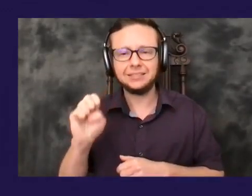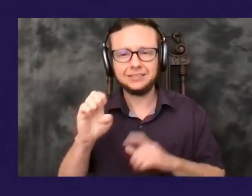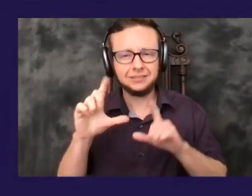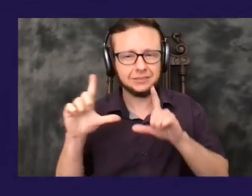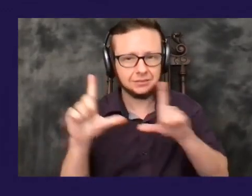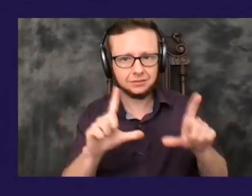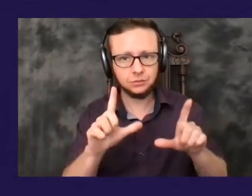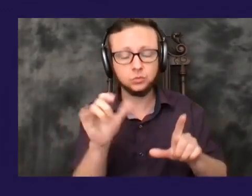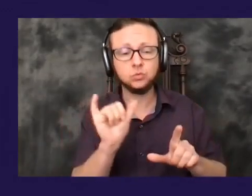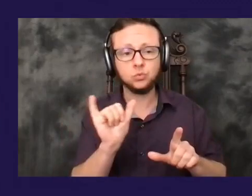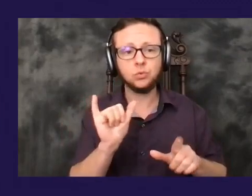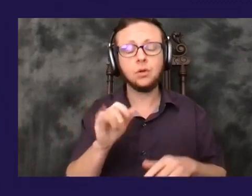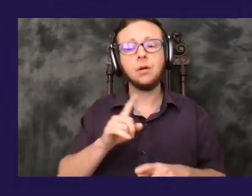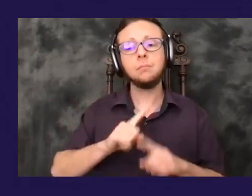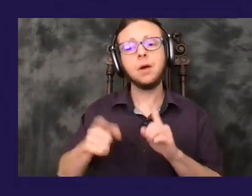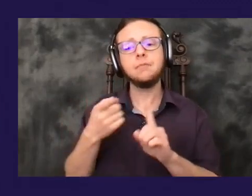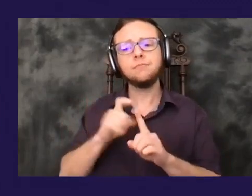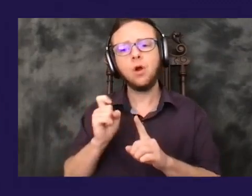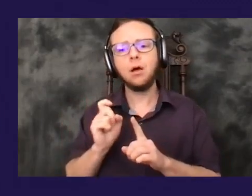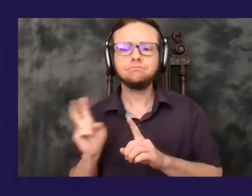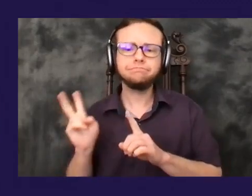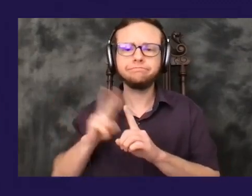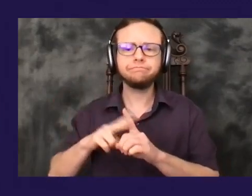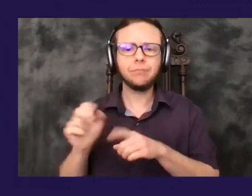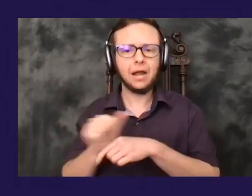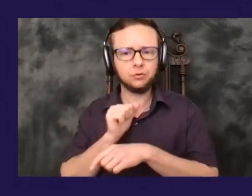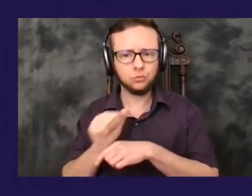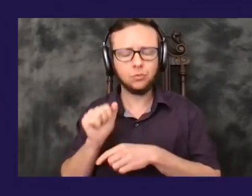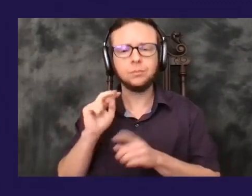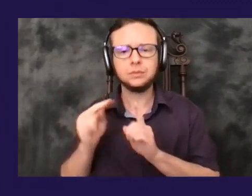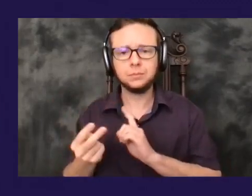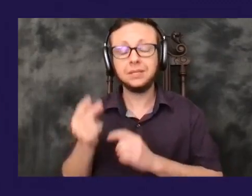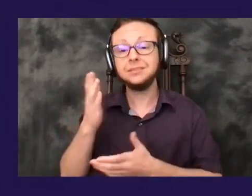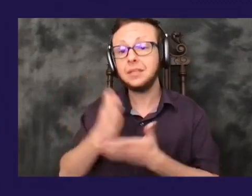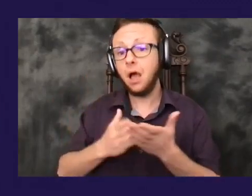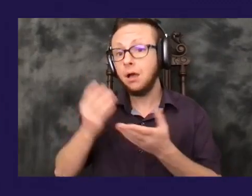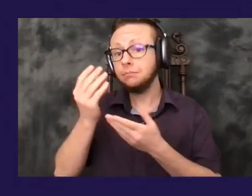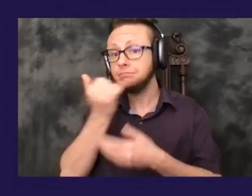that from a practical standpoint, yes, some of the misinformation we